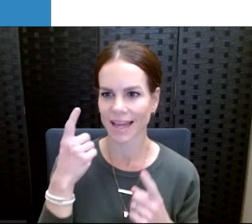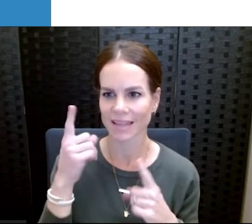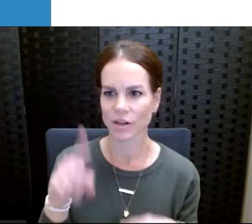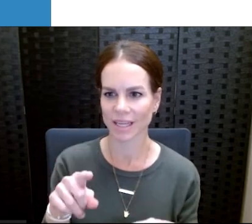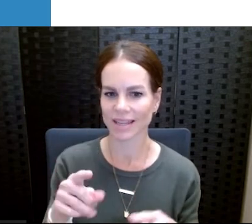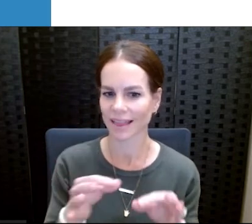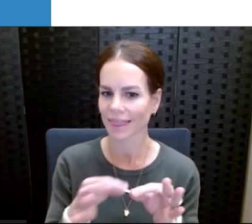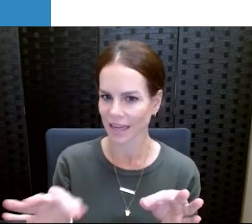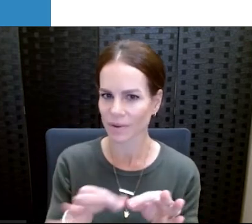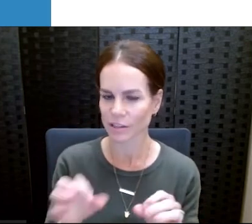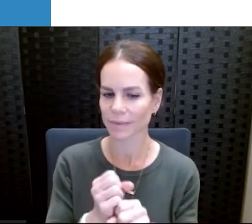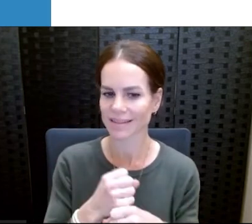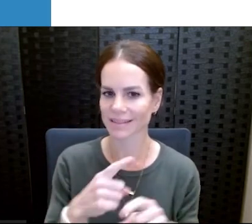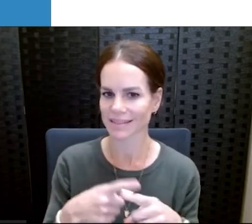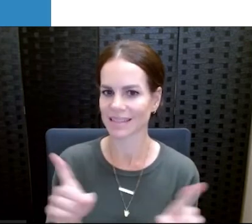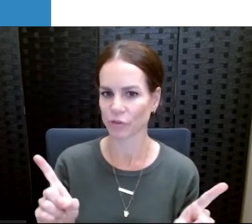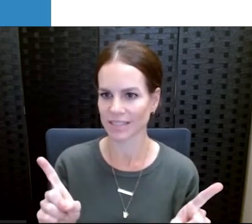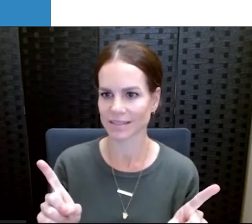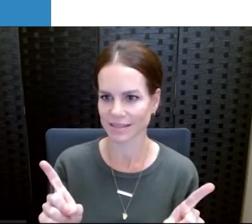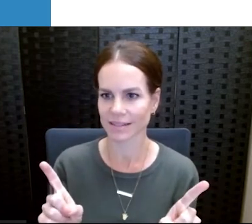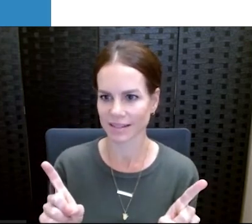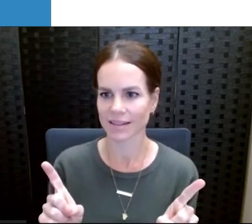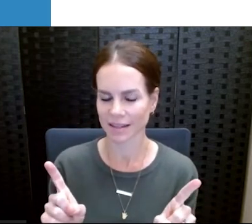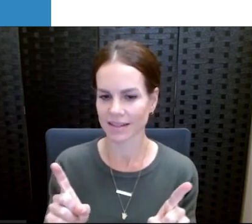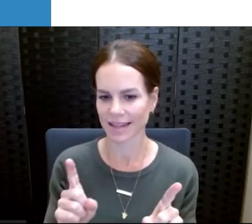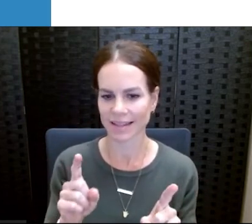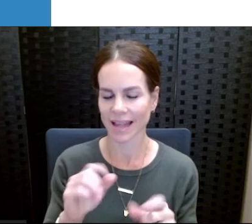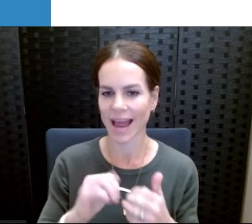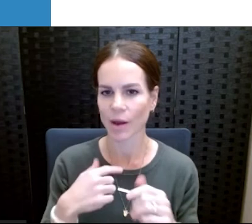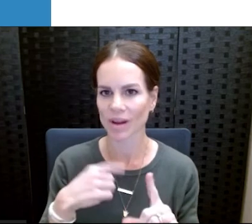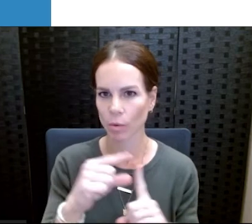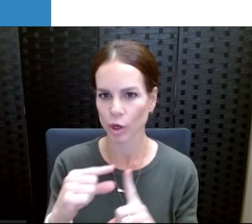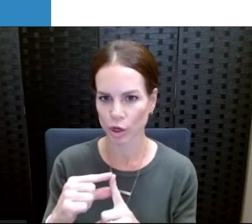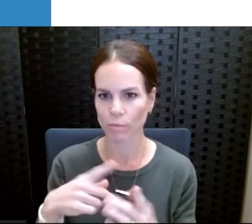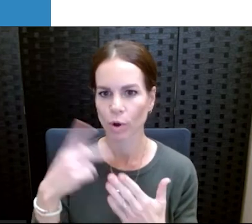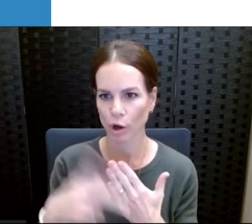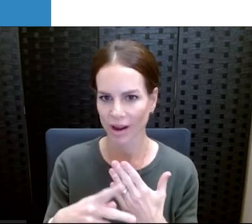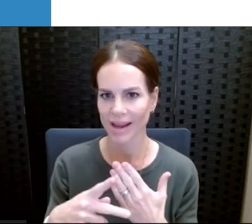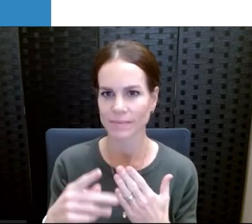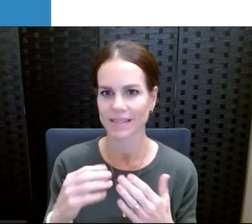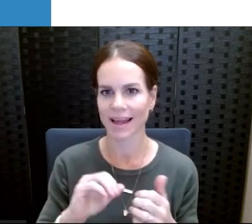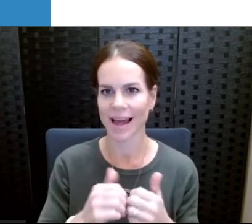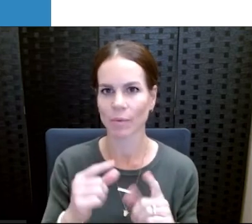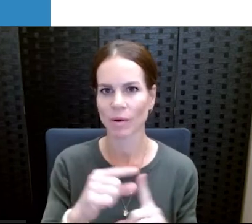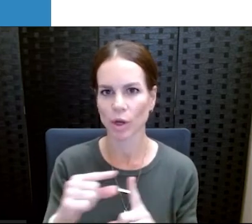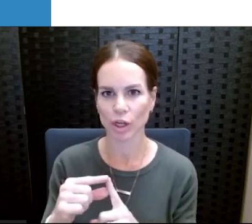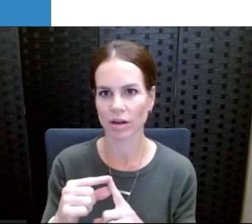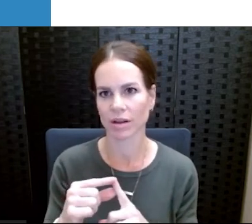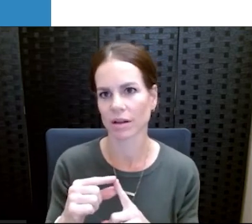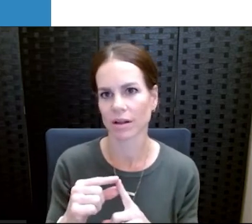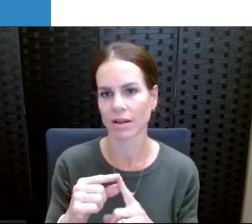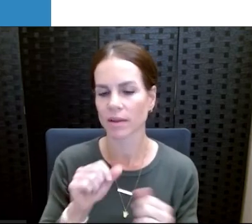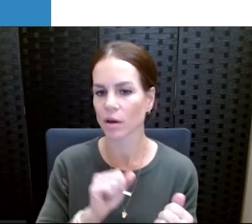And this is Amber. Yes, I would agree. Language makes a difference, definitely. And how we word